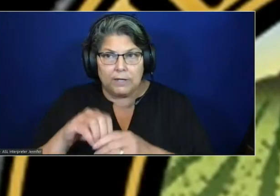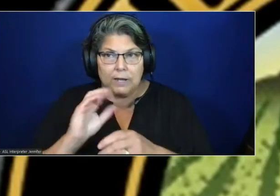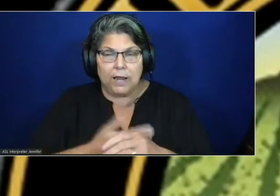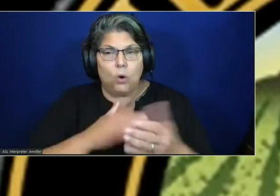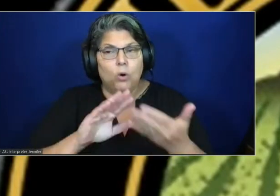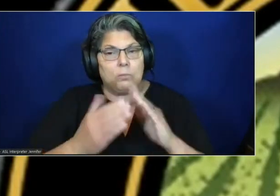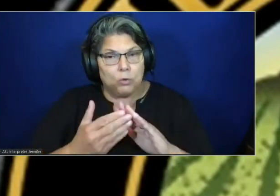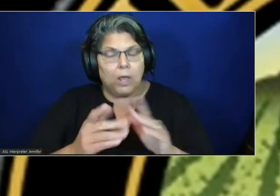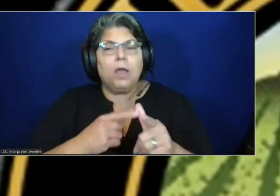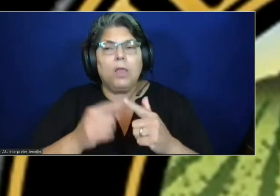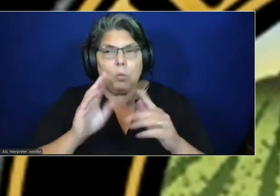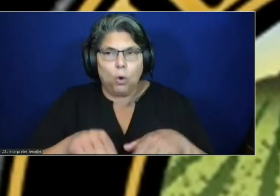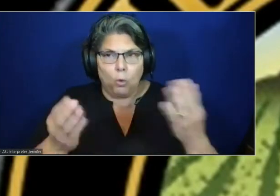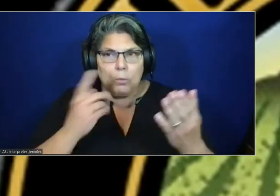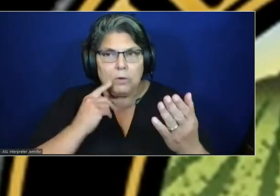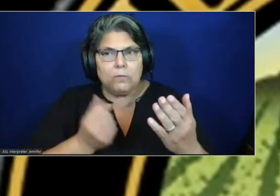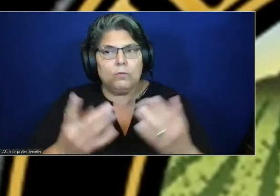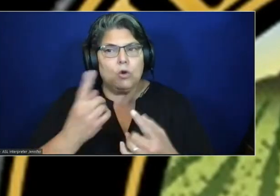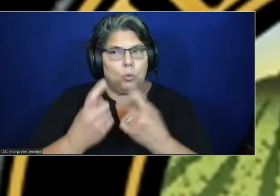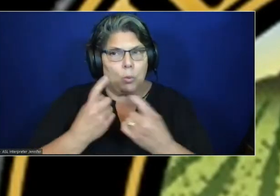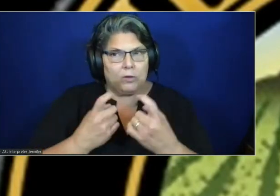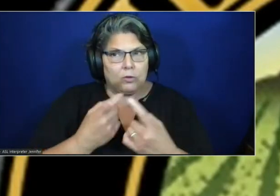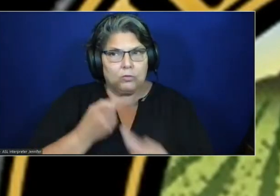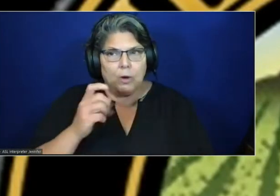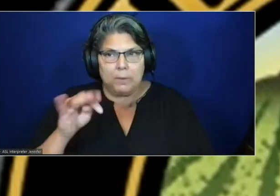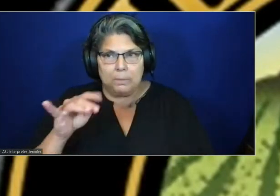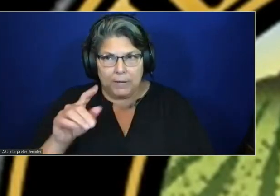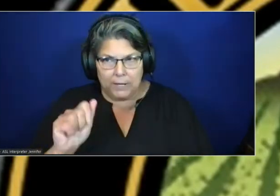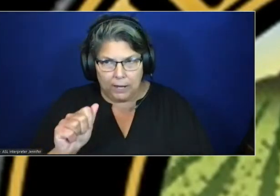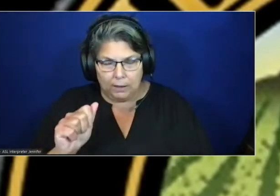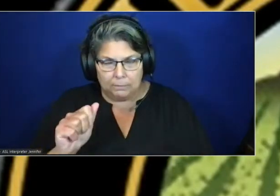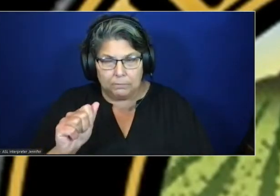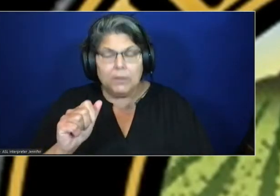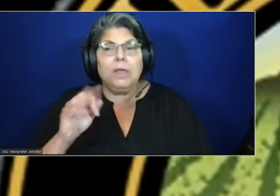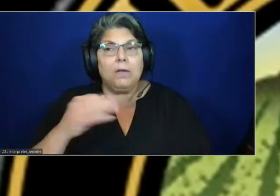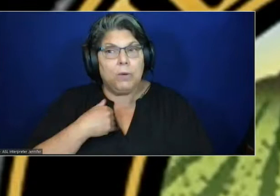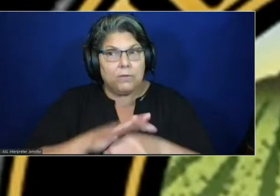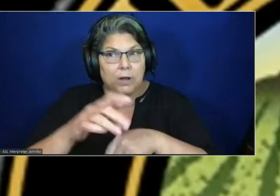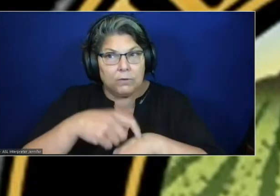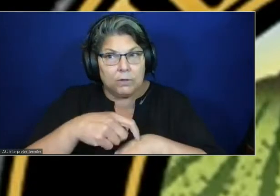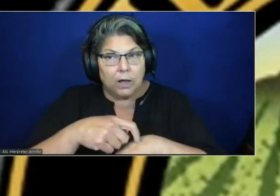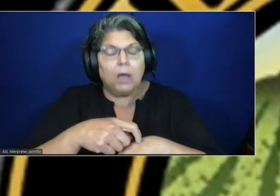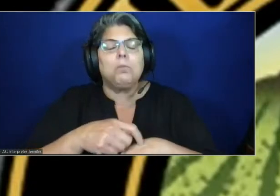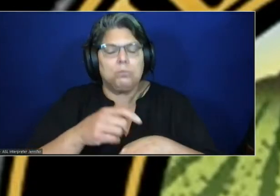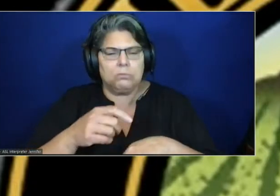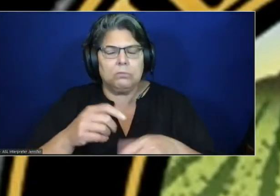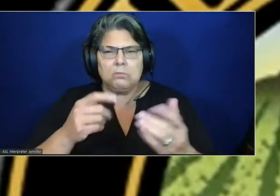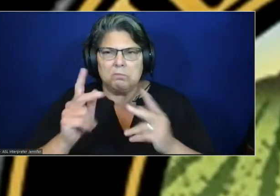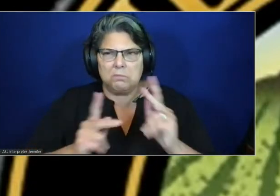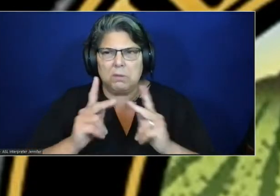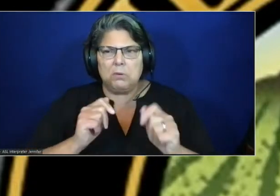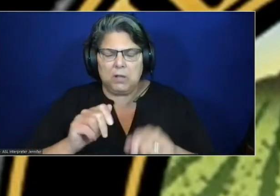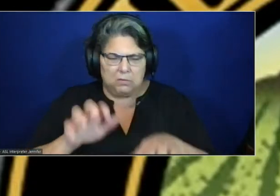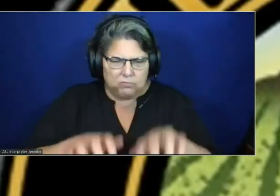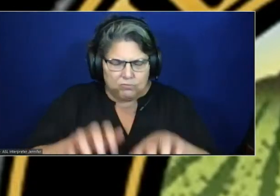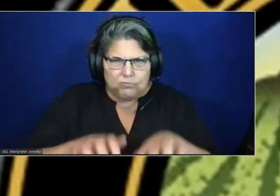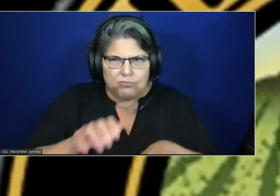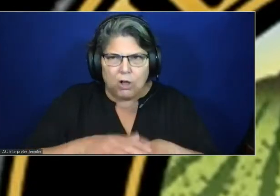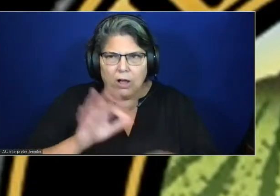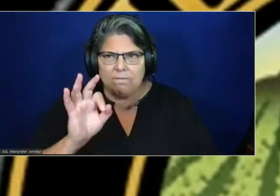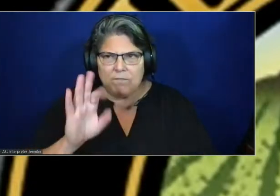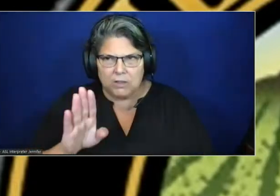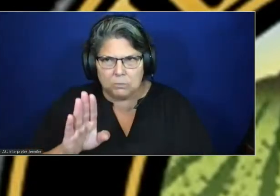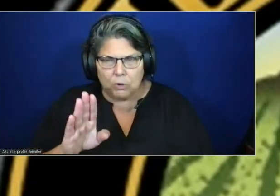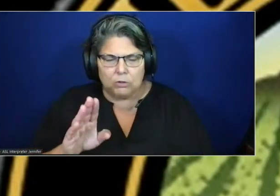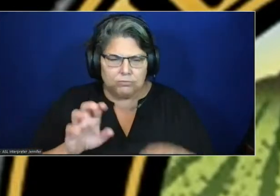few questions from the media concerning the COVID-19 incident. If time allows, we also take questions from the public. If you're a member of the public, please leave